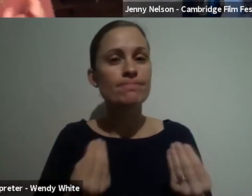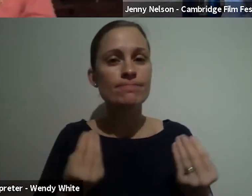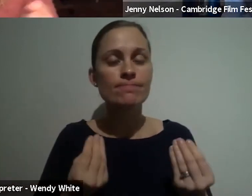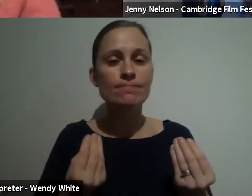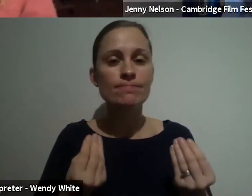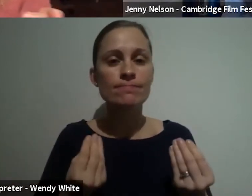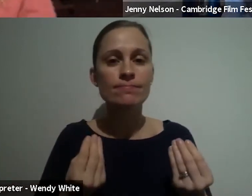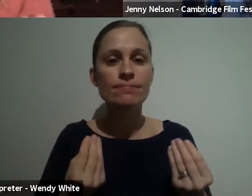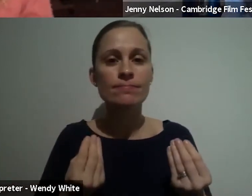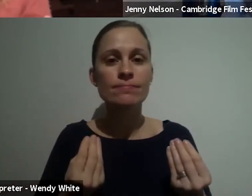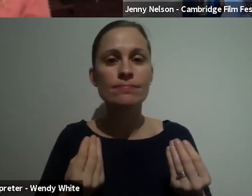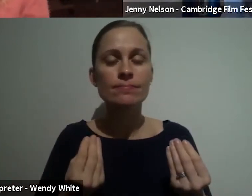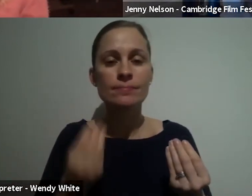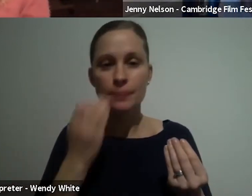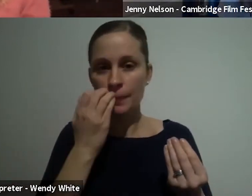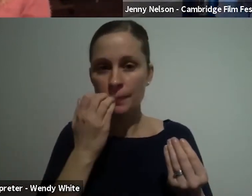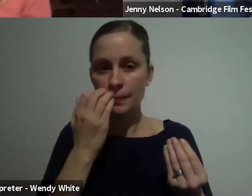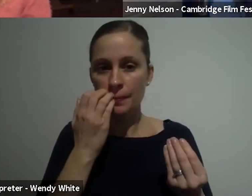animando, no, that was cheering, no,